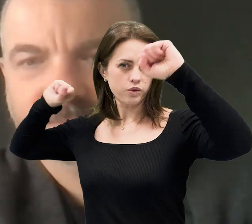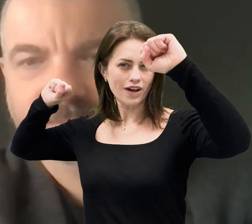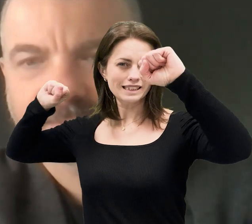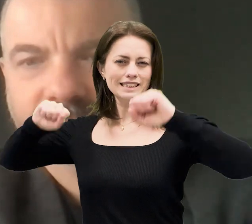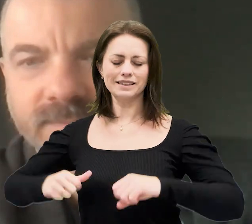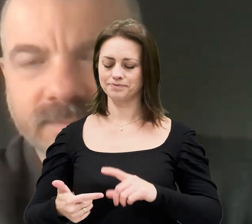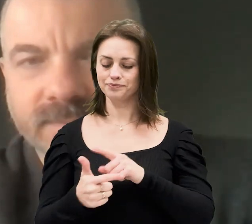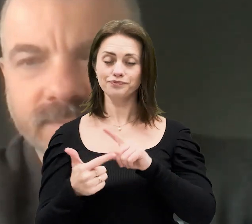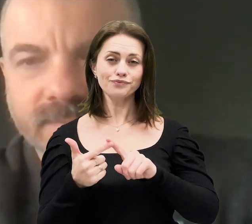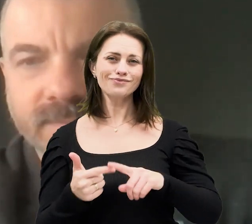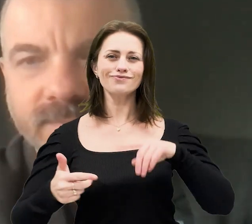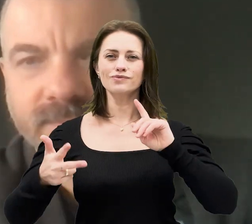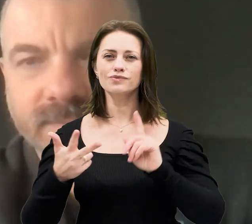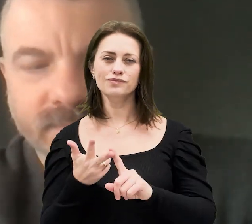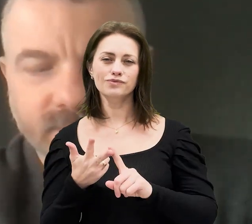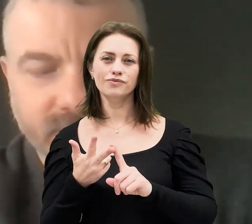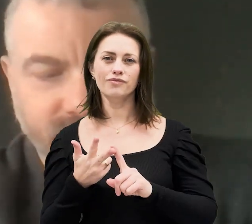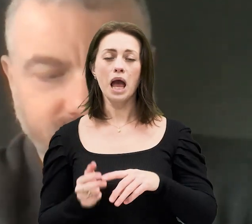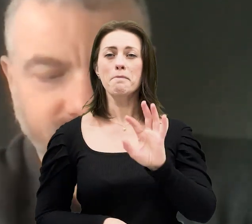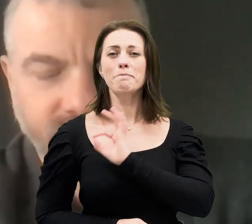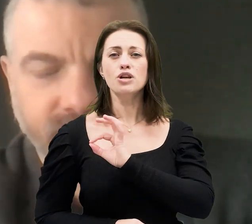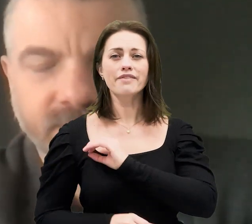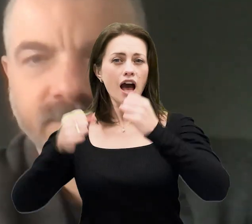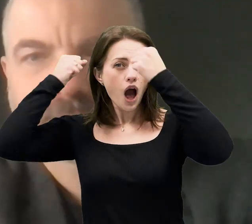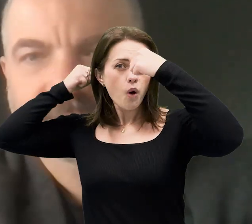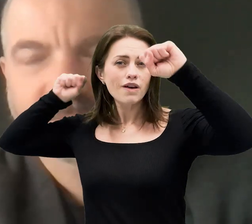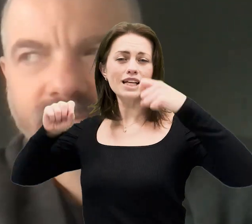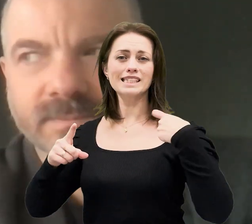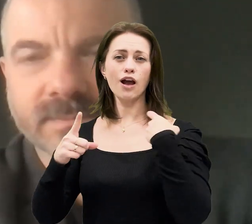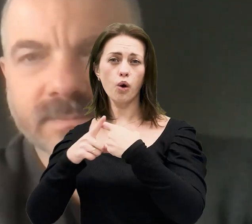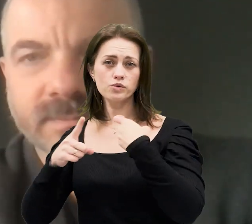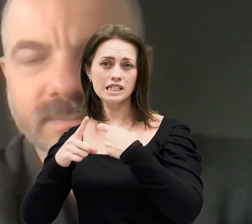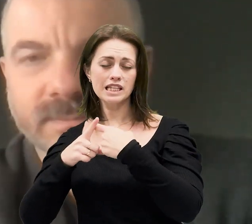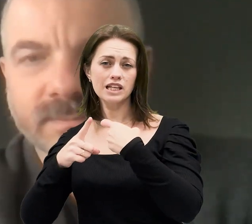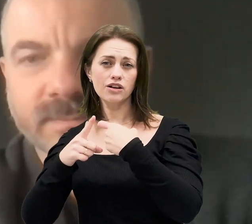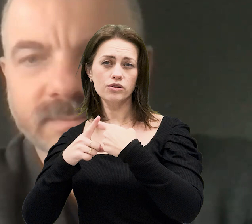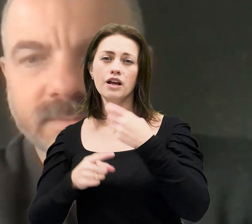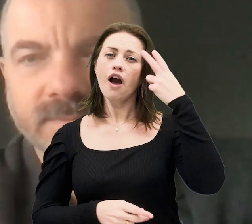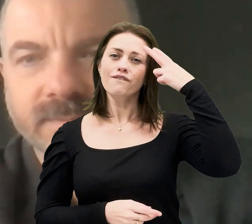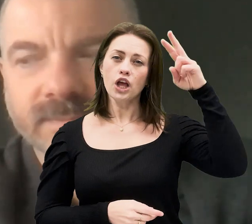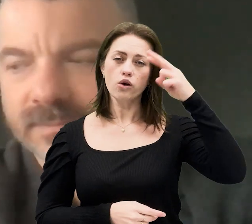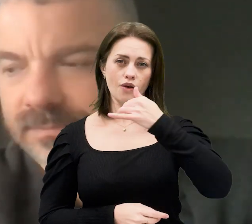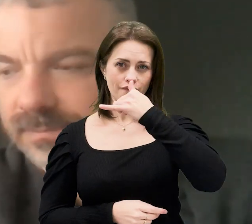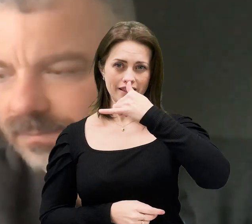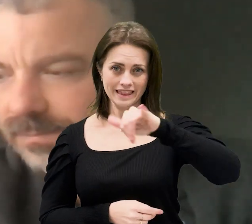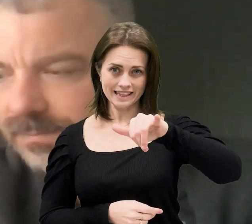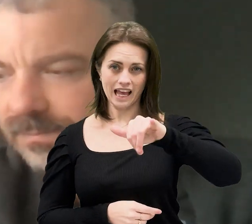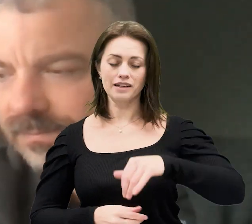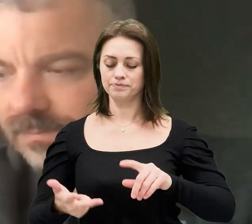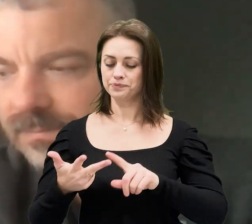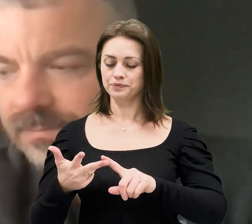Netherlands universities, our friends from University Konstantina Filozofa